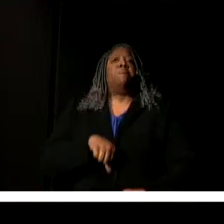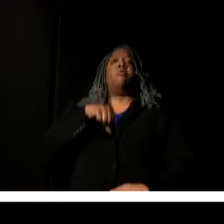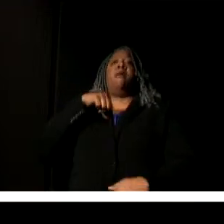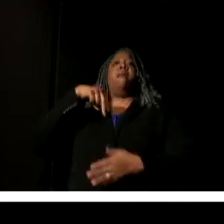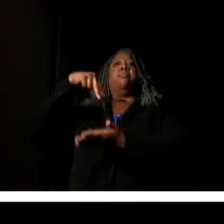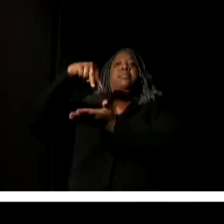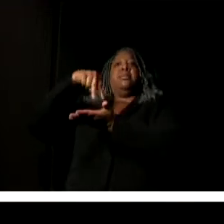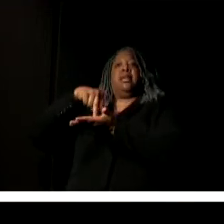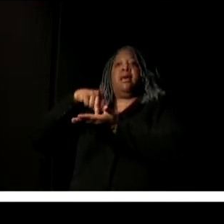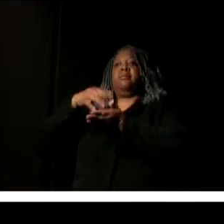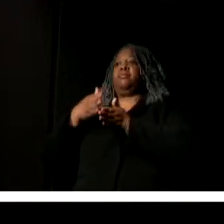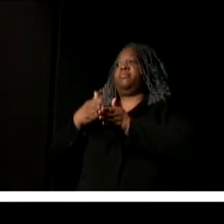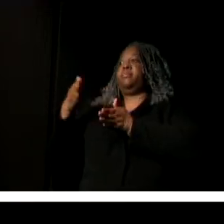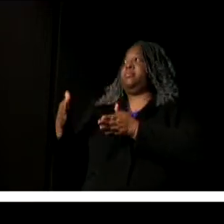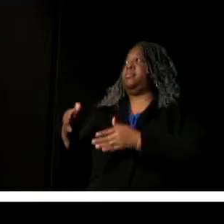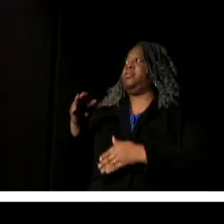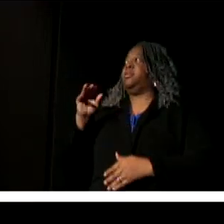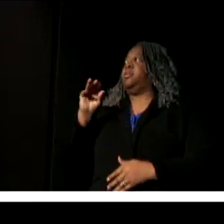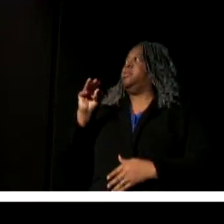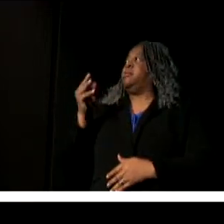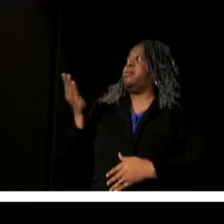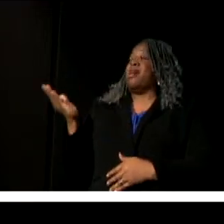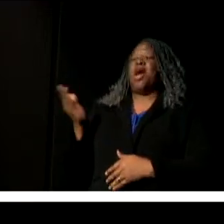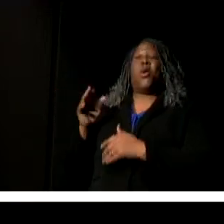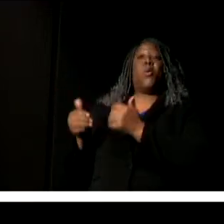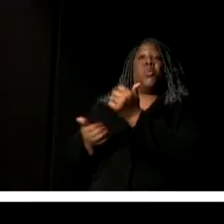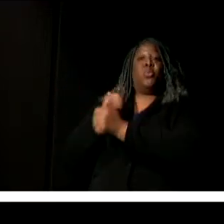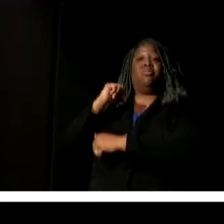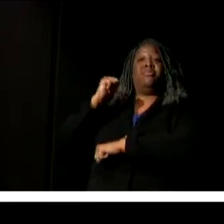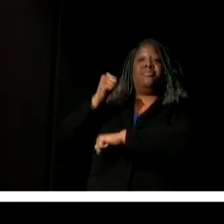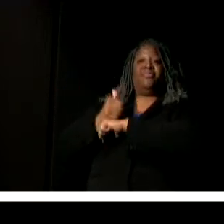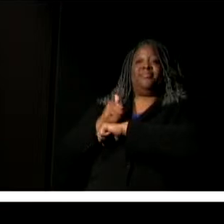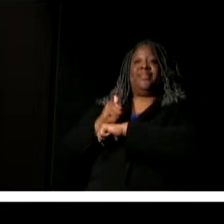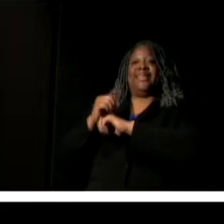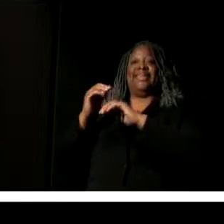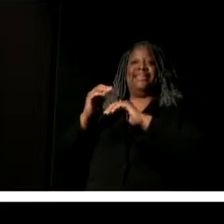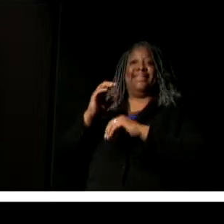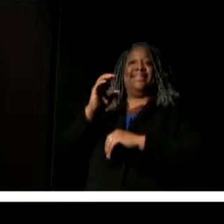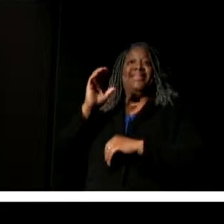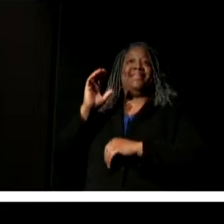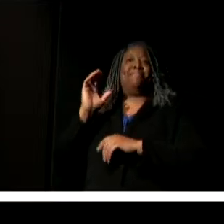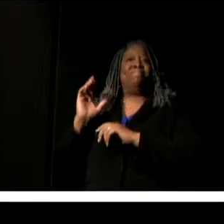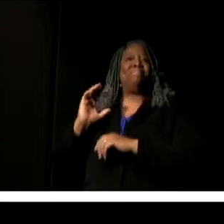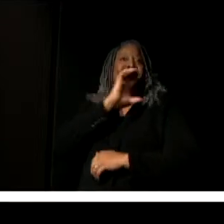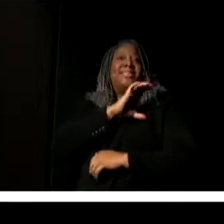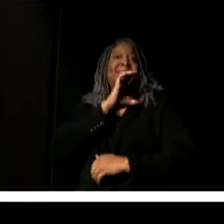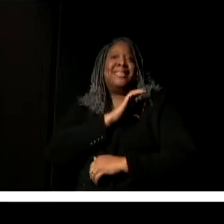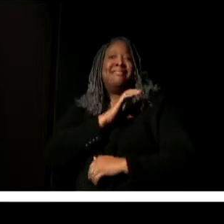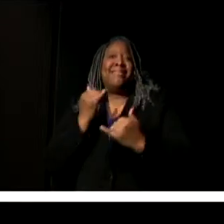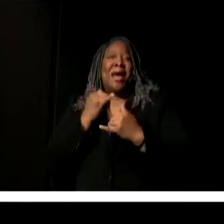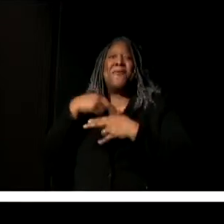stand next to Maria Olmos, a newly established citizen who calls Little Rock home.